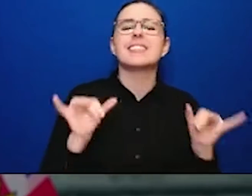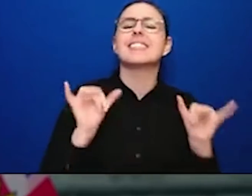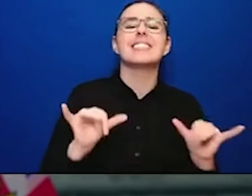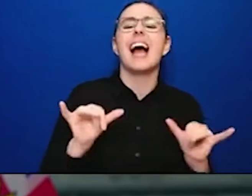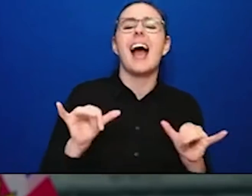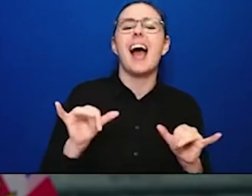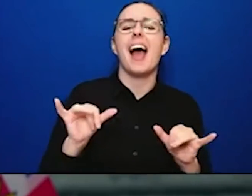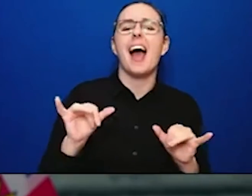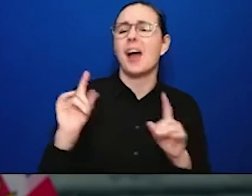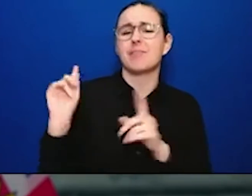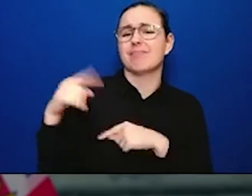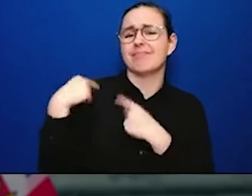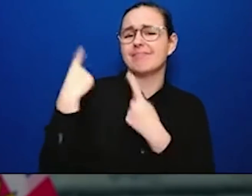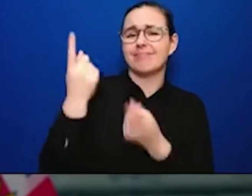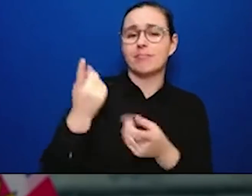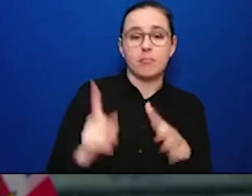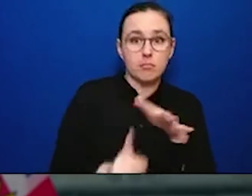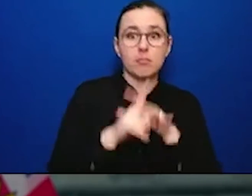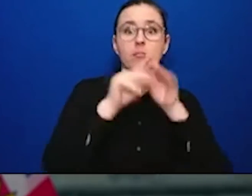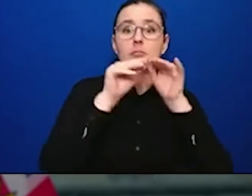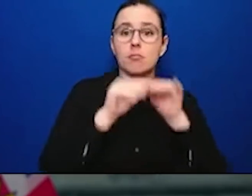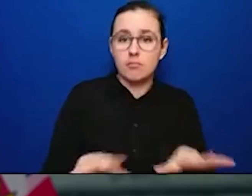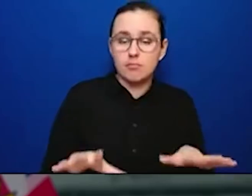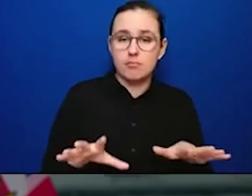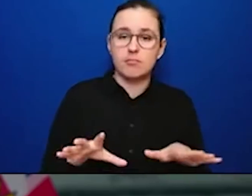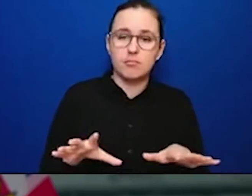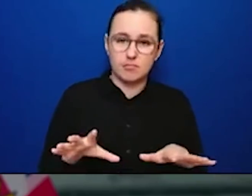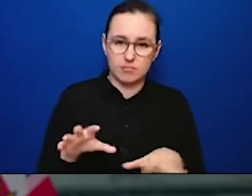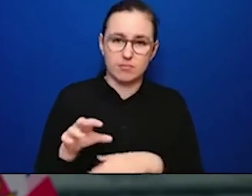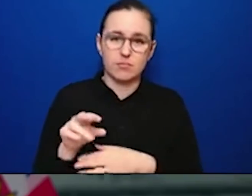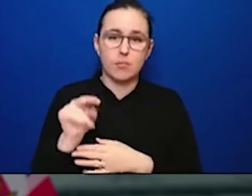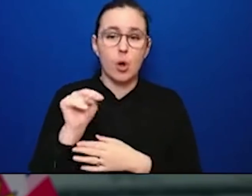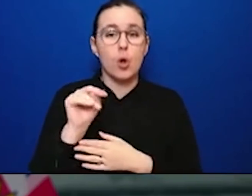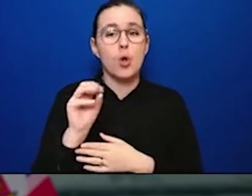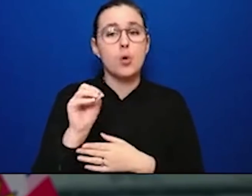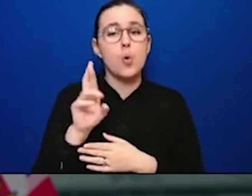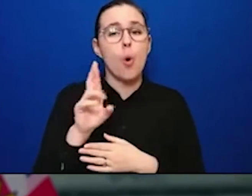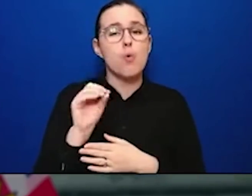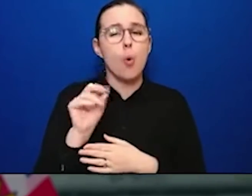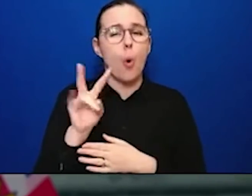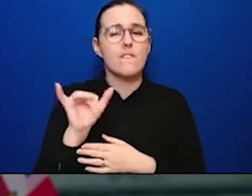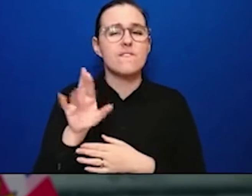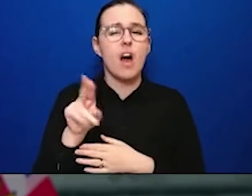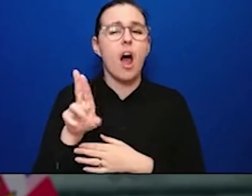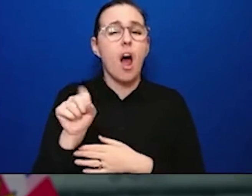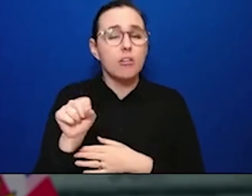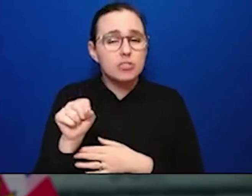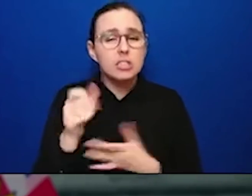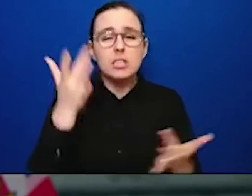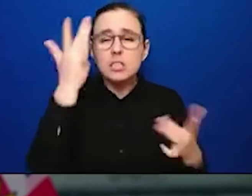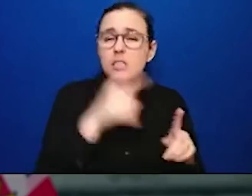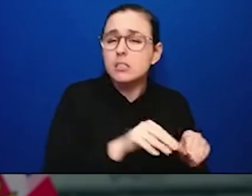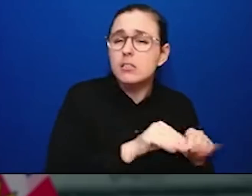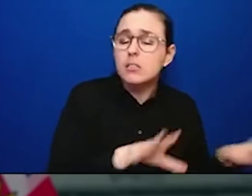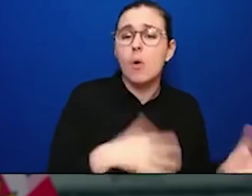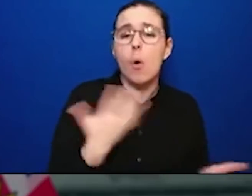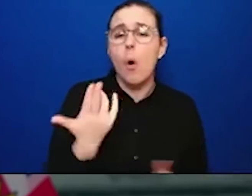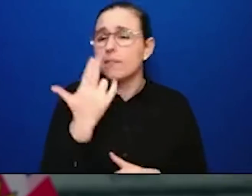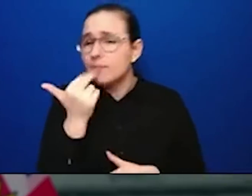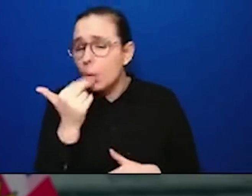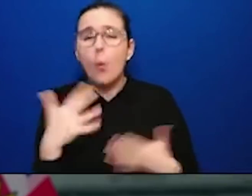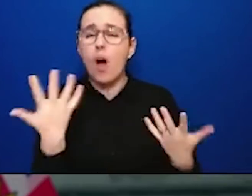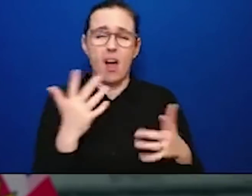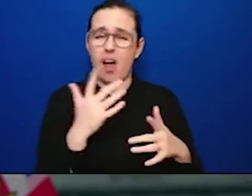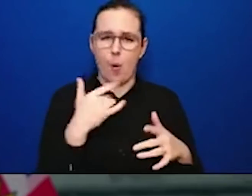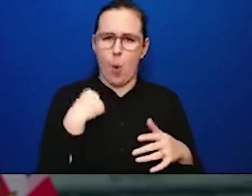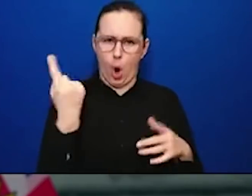norovirus outbreaks in previous years. So we need to put them together and make sure that they're school specific and